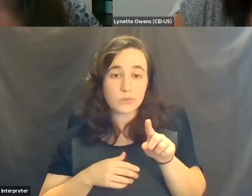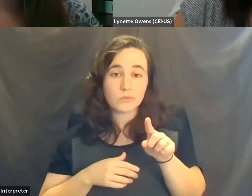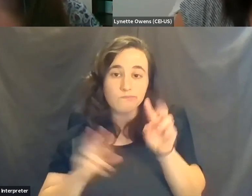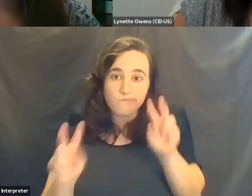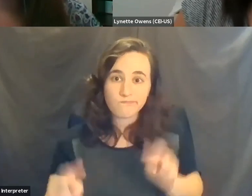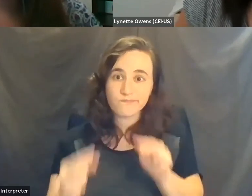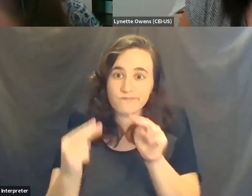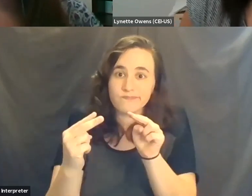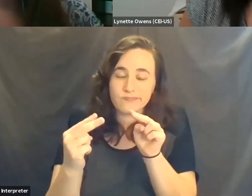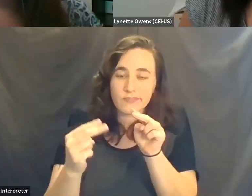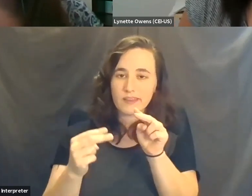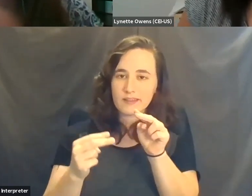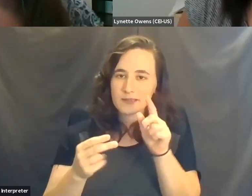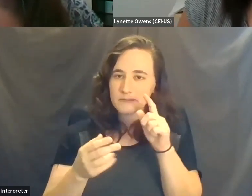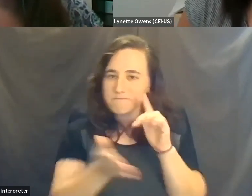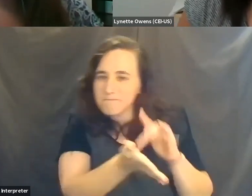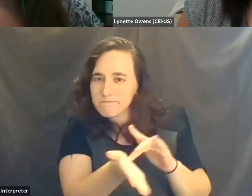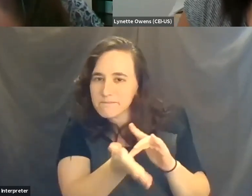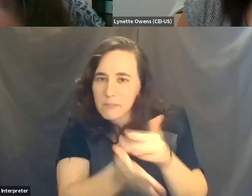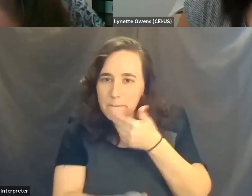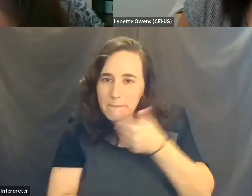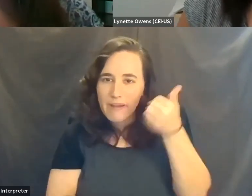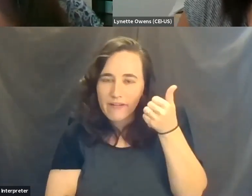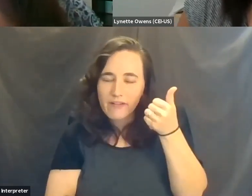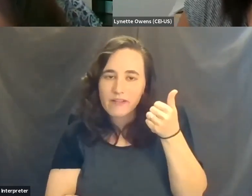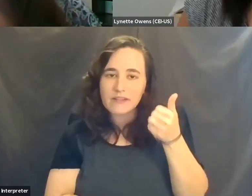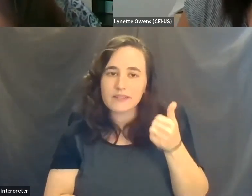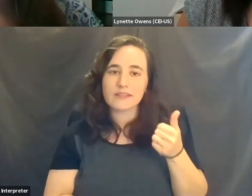to share your needs as an instructor. But